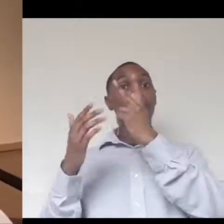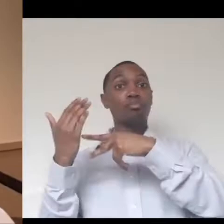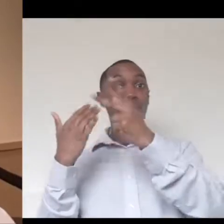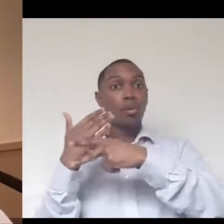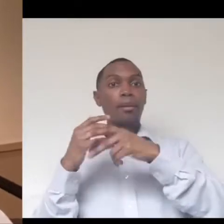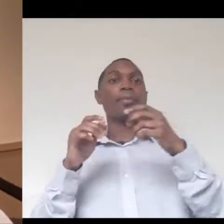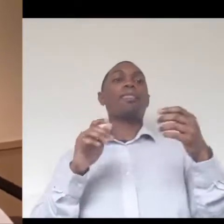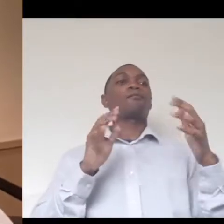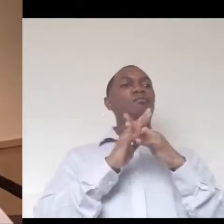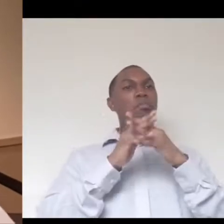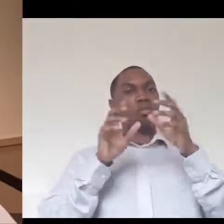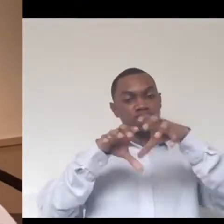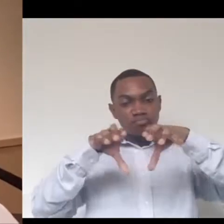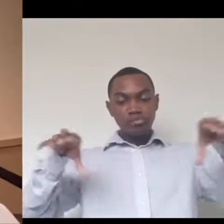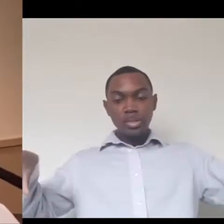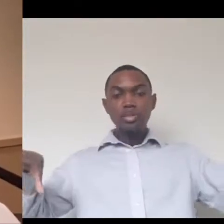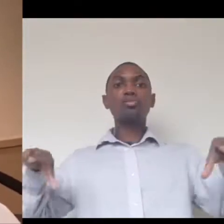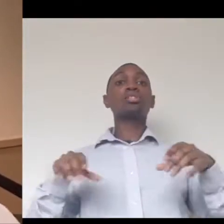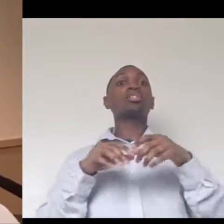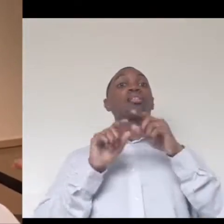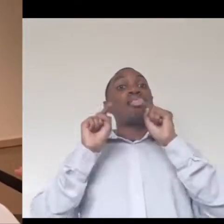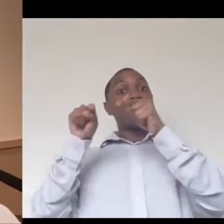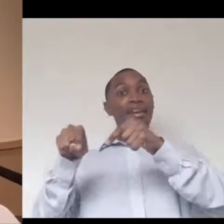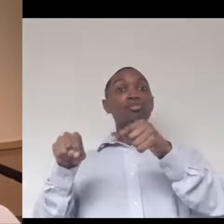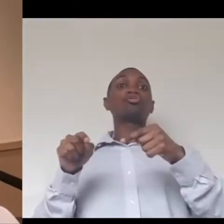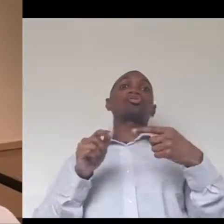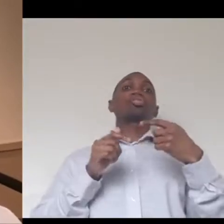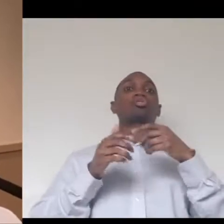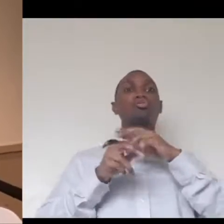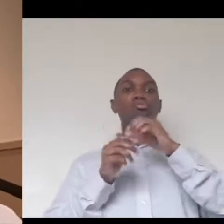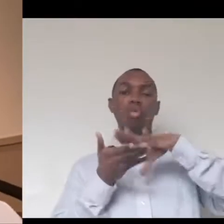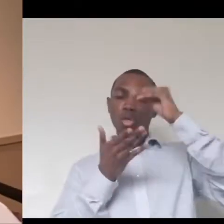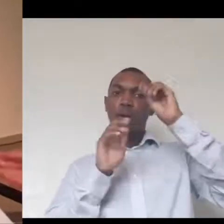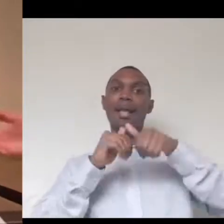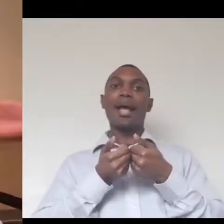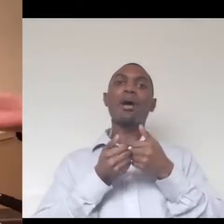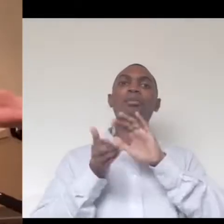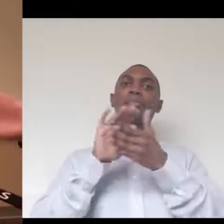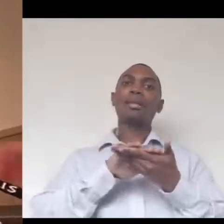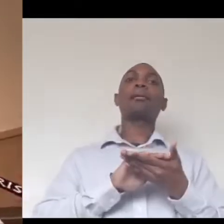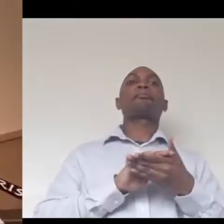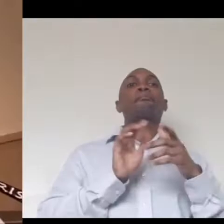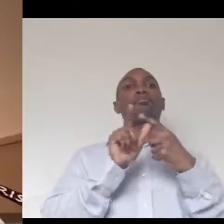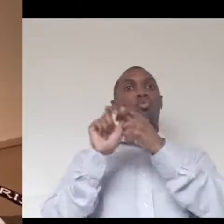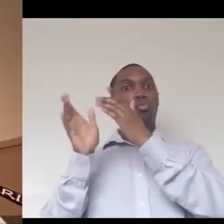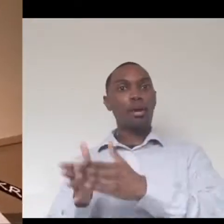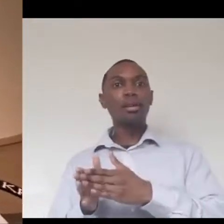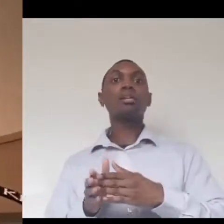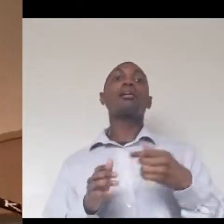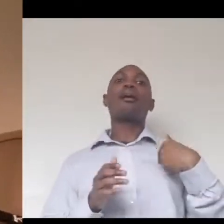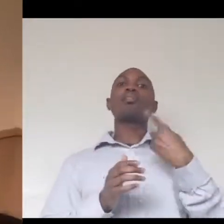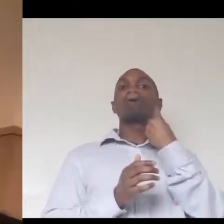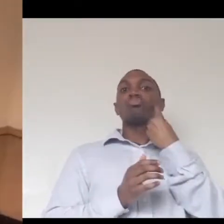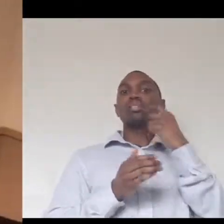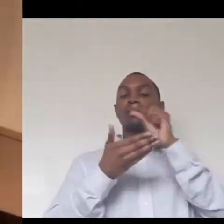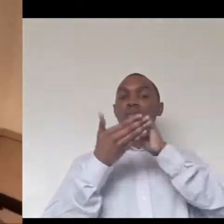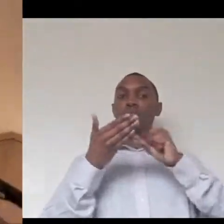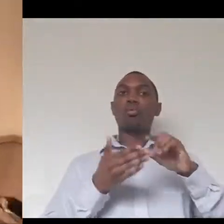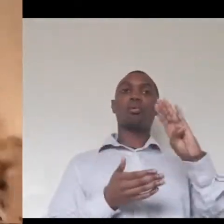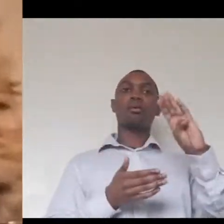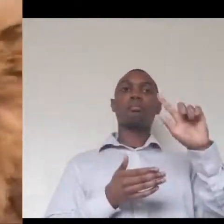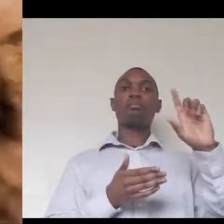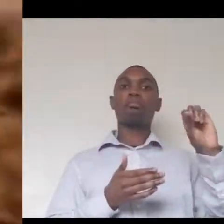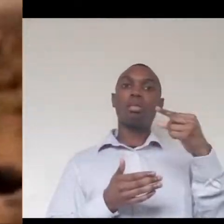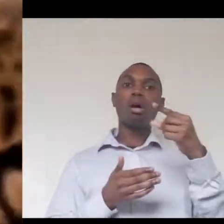a runner in our running program. I actually just wrote a blog about her training up to this point, so if you guys need some extra